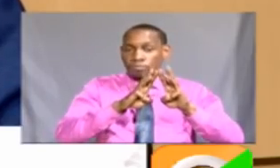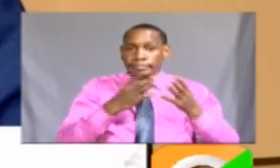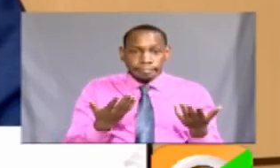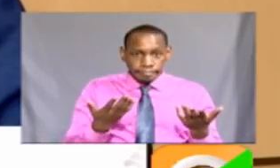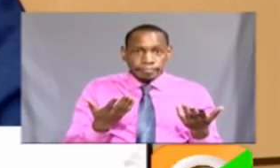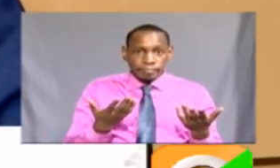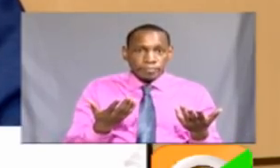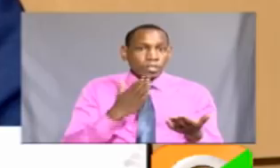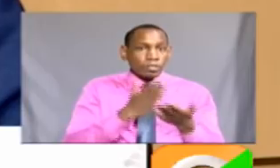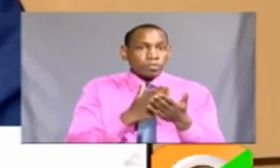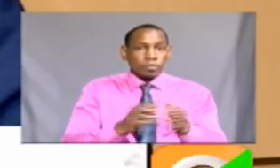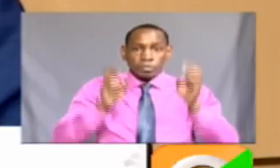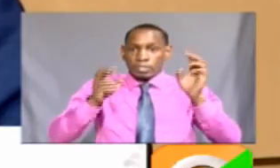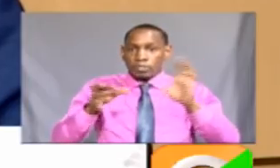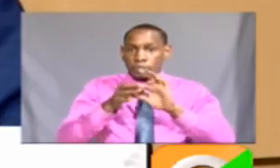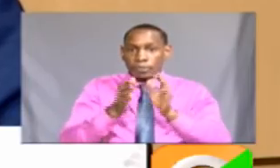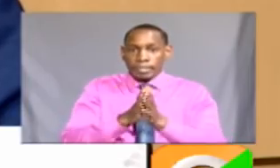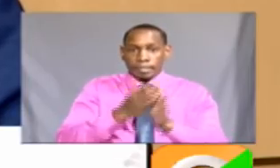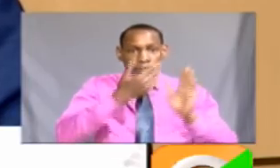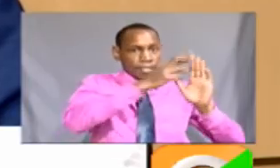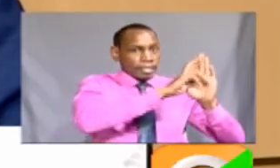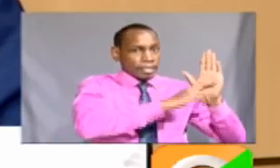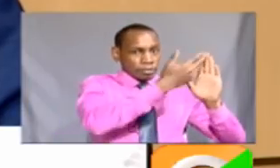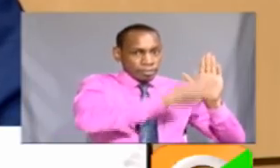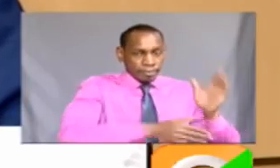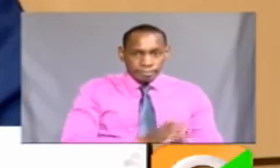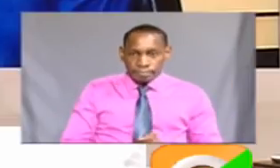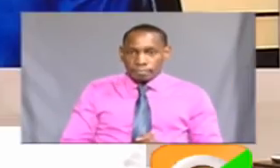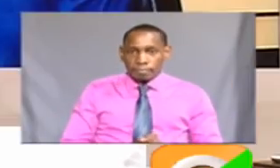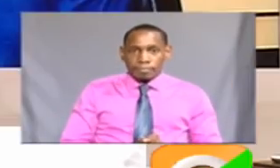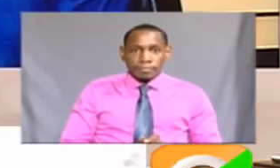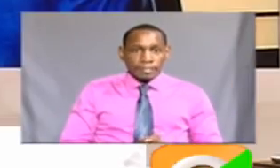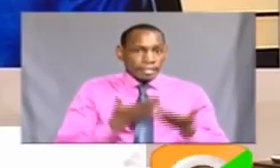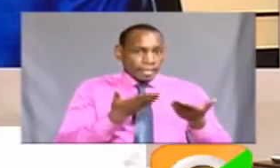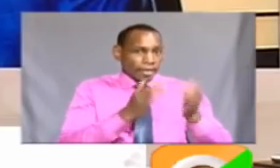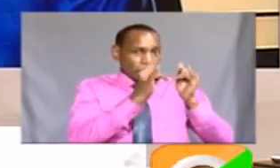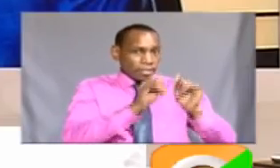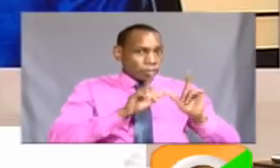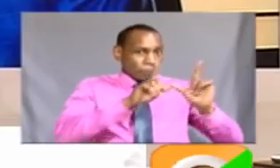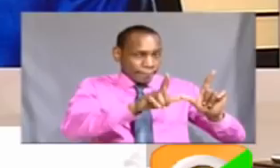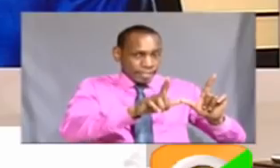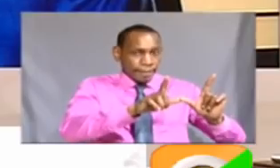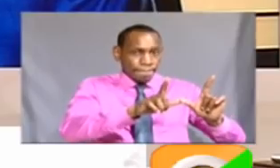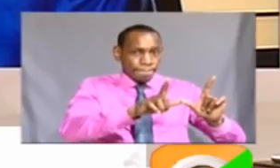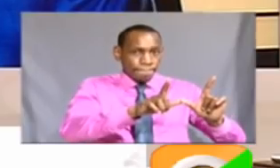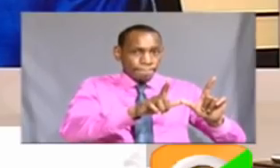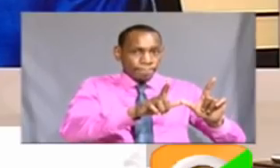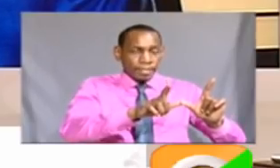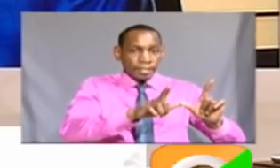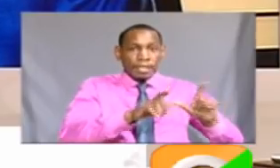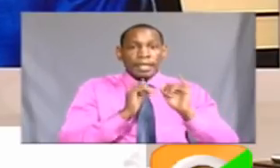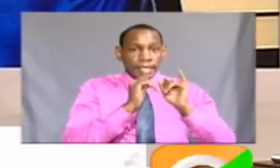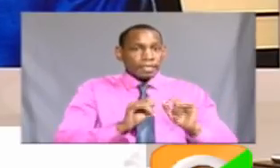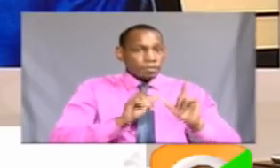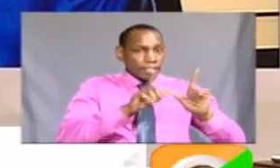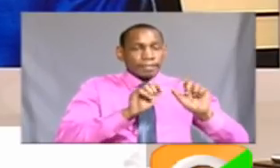Mike, there's a lot of issues that are attaching to it. Right. Yeah. And Mike, to add on to that, there's now a new permit, a new